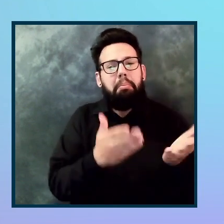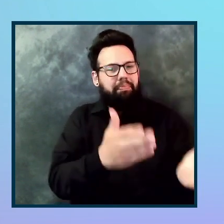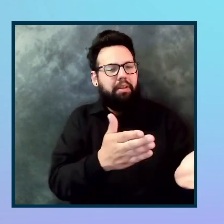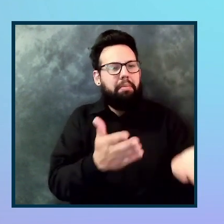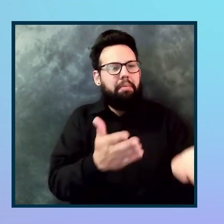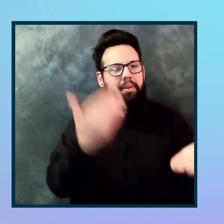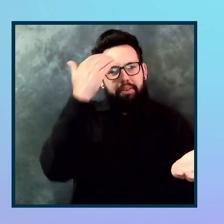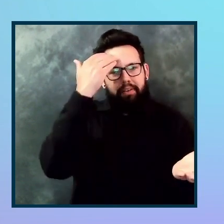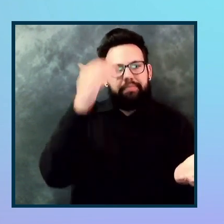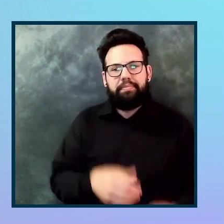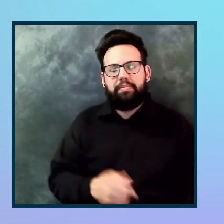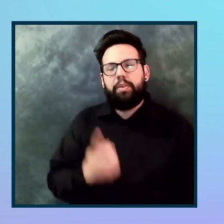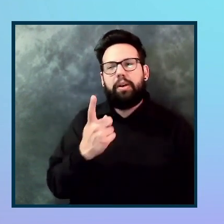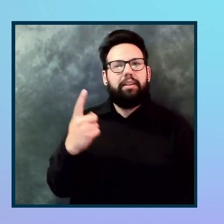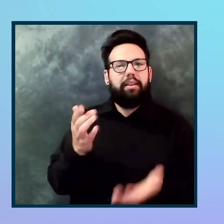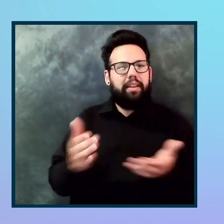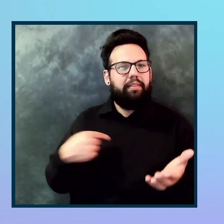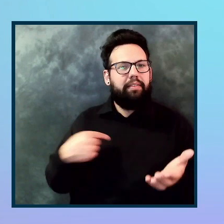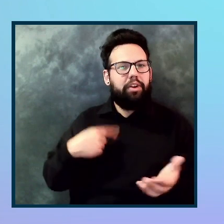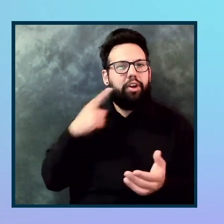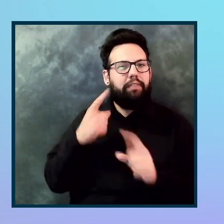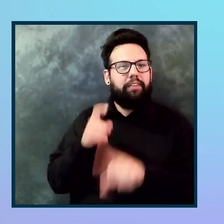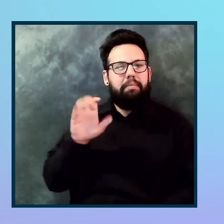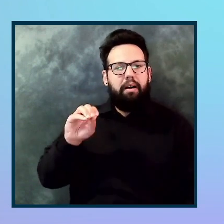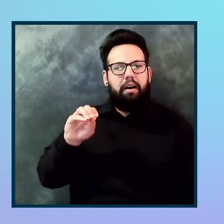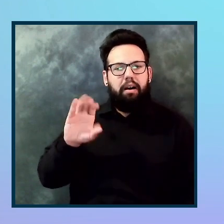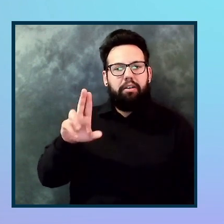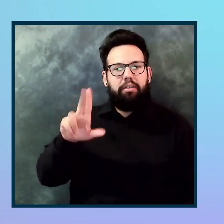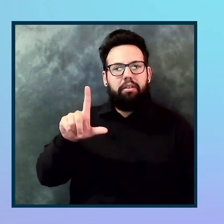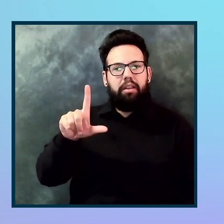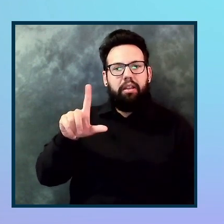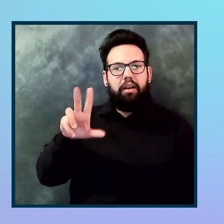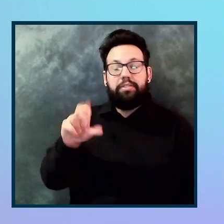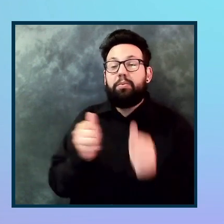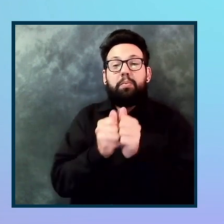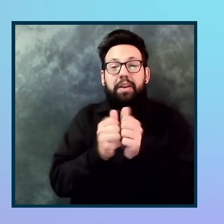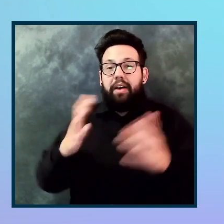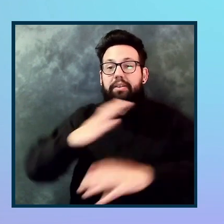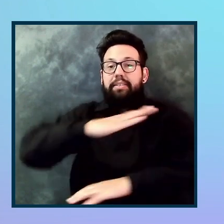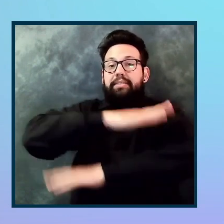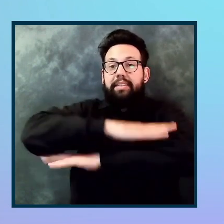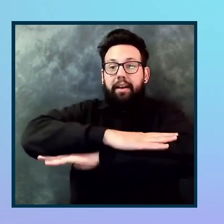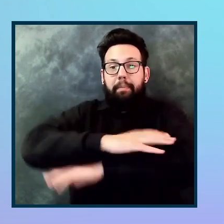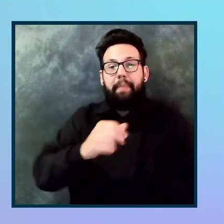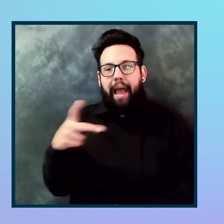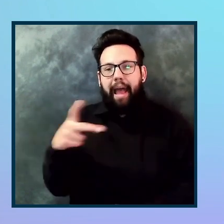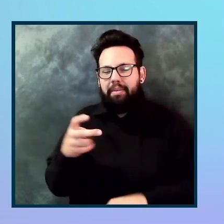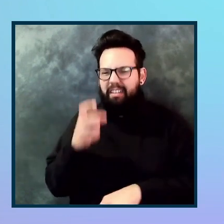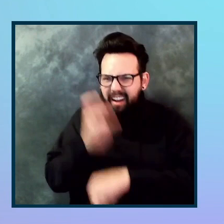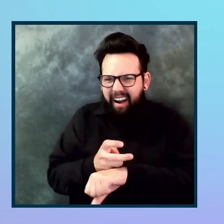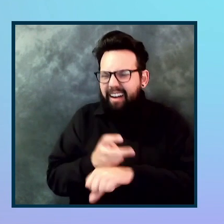from especially Oculus is that without the desktop application, it's really hard to open up any sort of